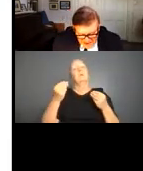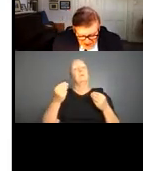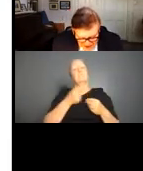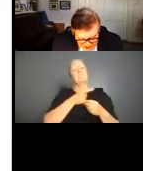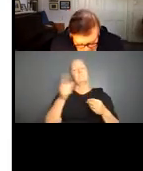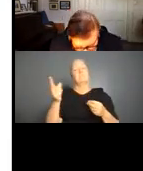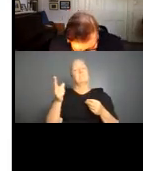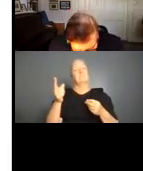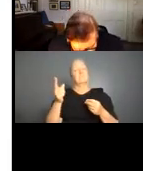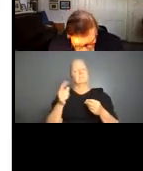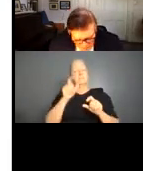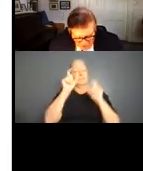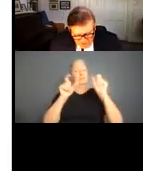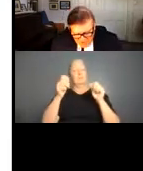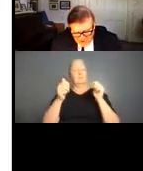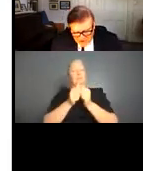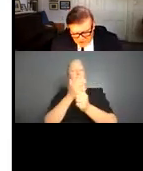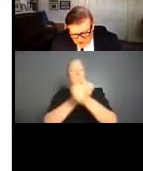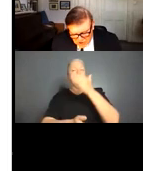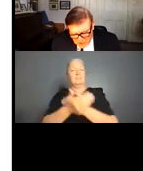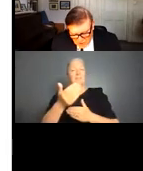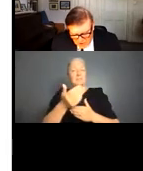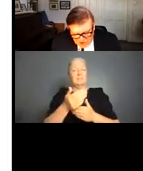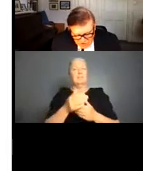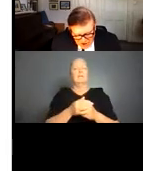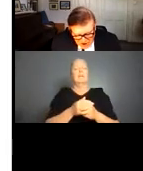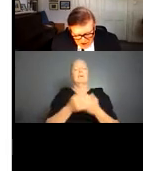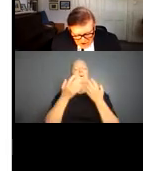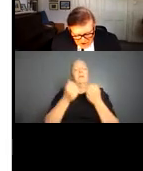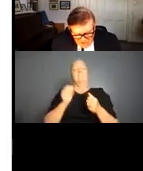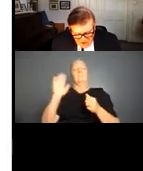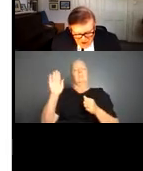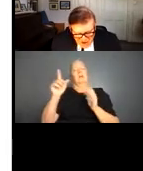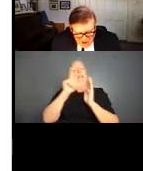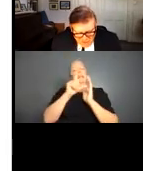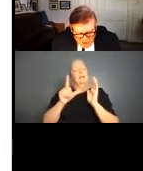and states must take all appropriate measures to ensure this is realized.